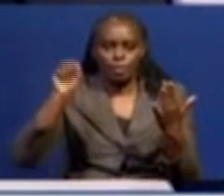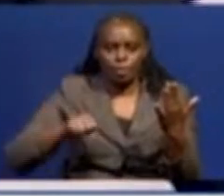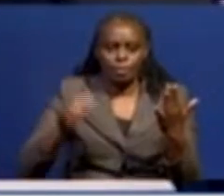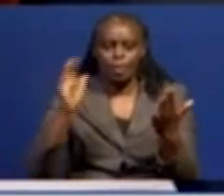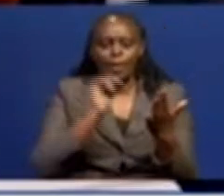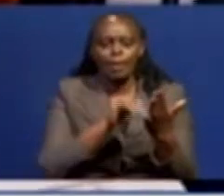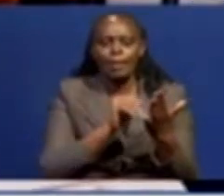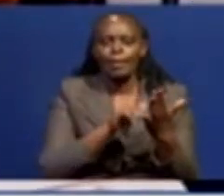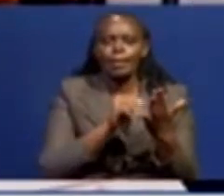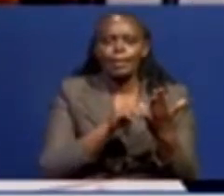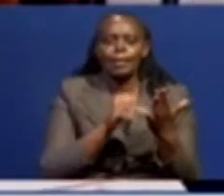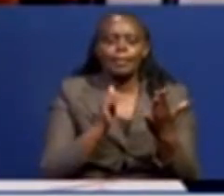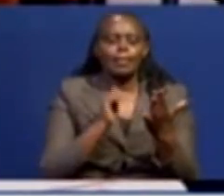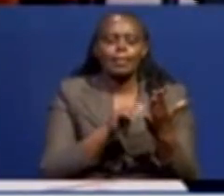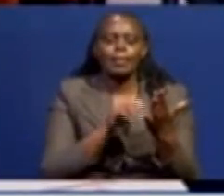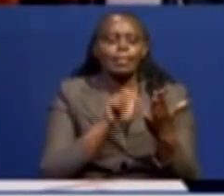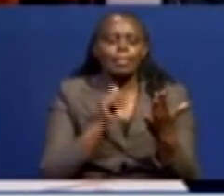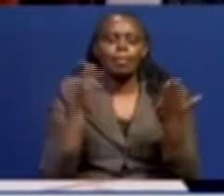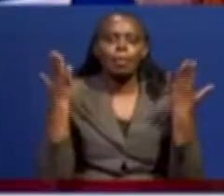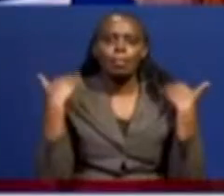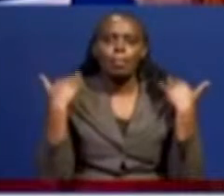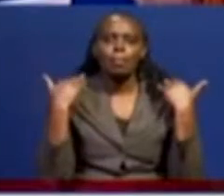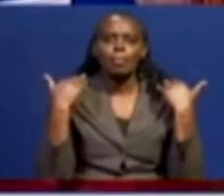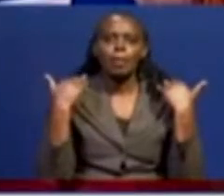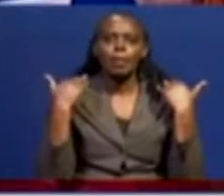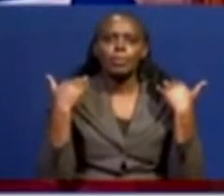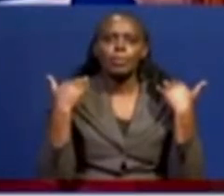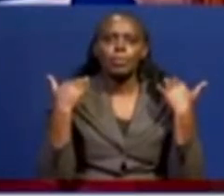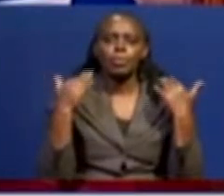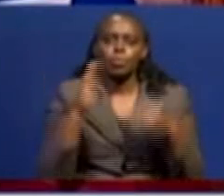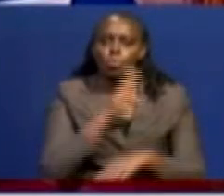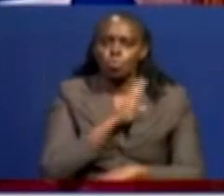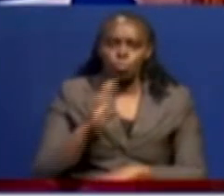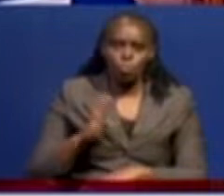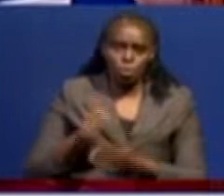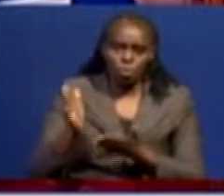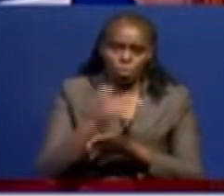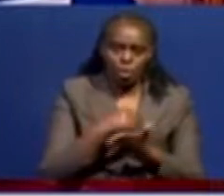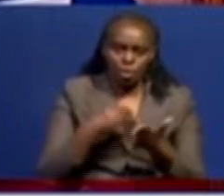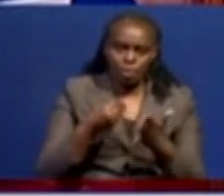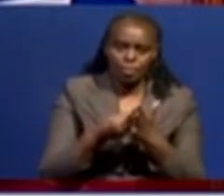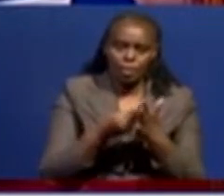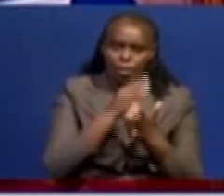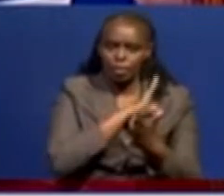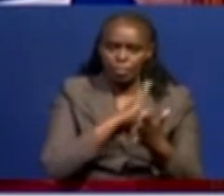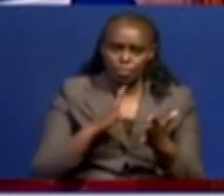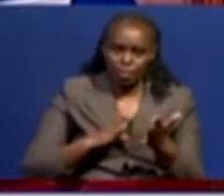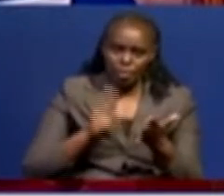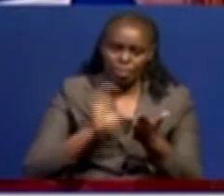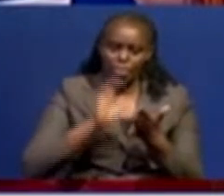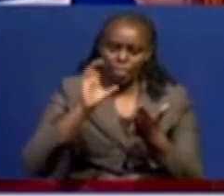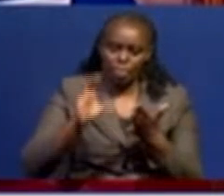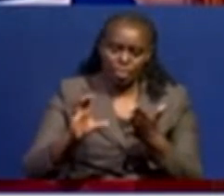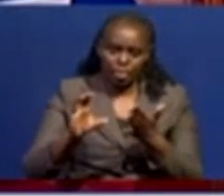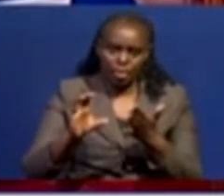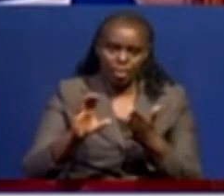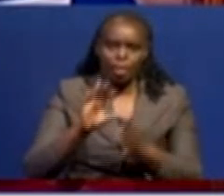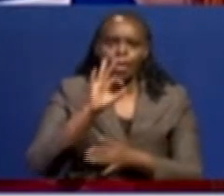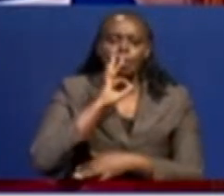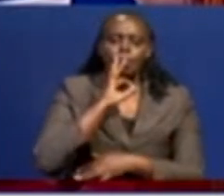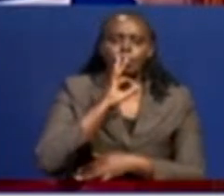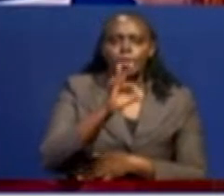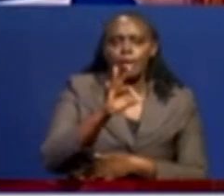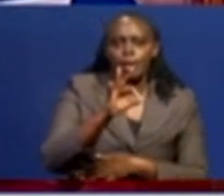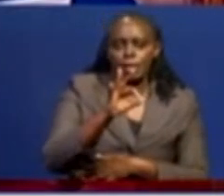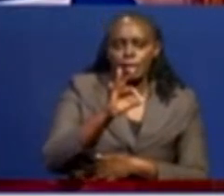correct? Yes. Again, we repeat what we did. That is the Meru County Revenue Board, correct? Yes. And the allocation was